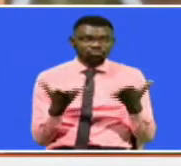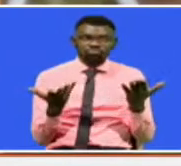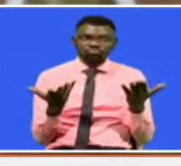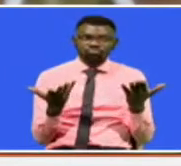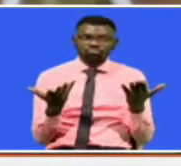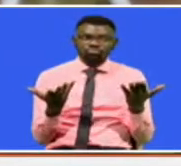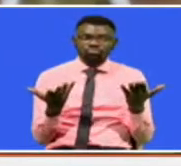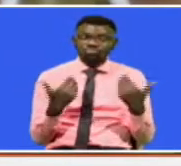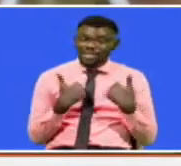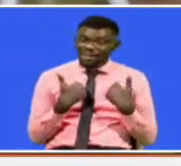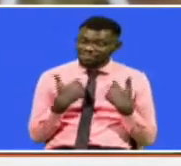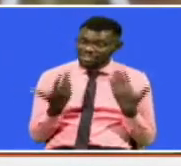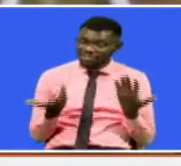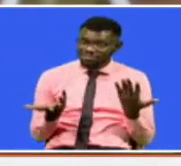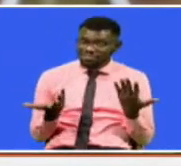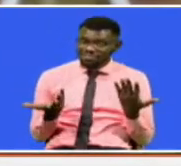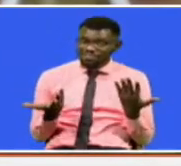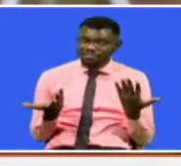bond.